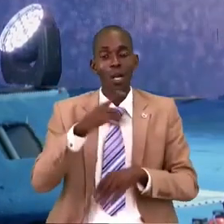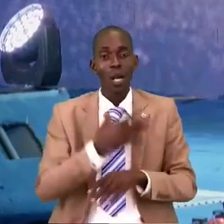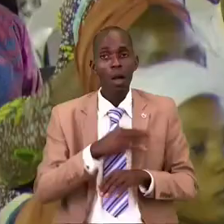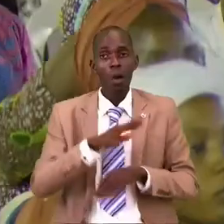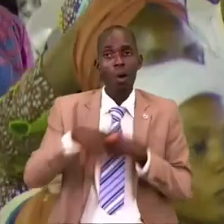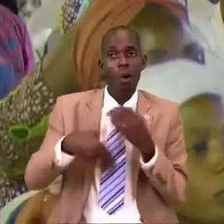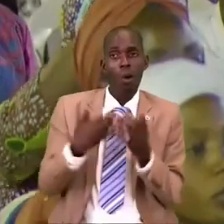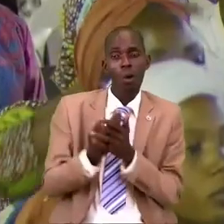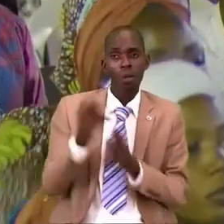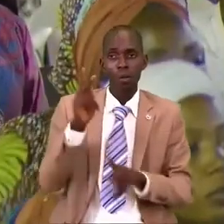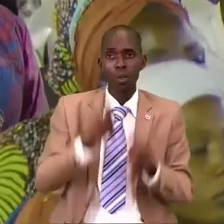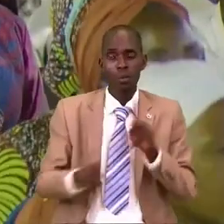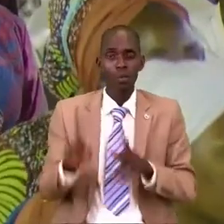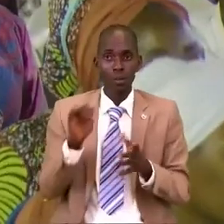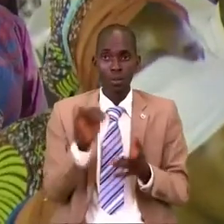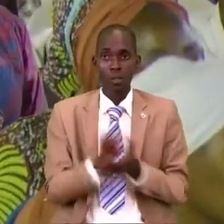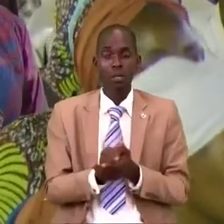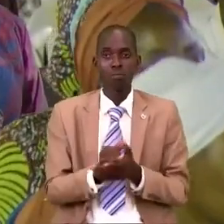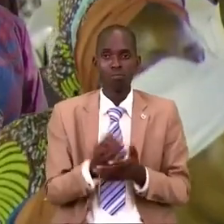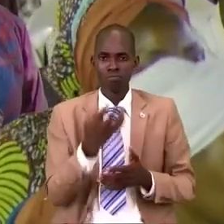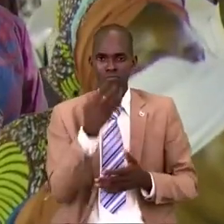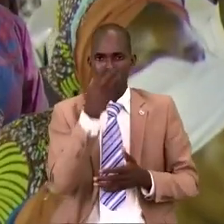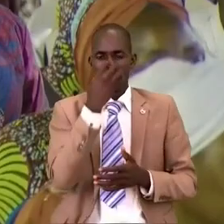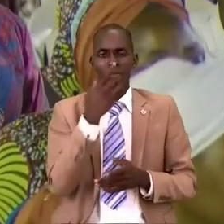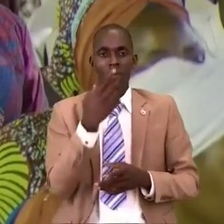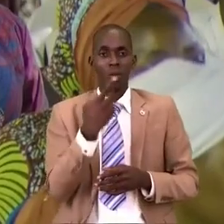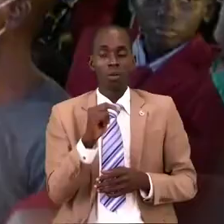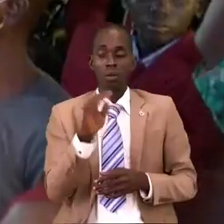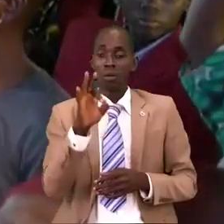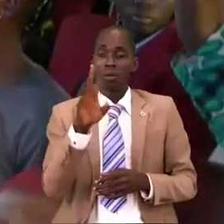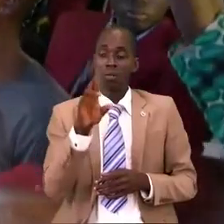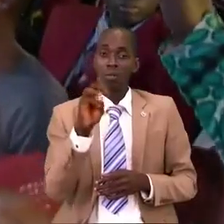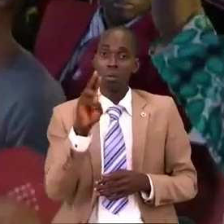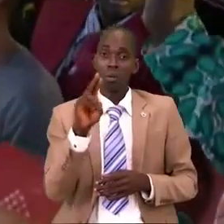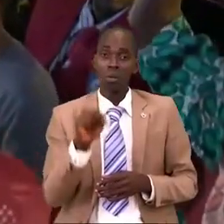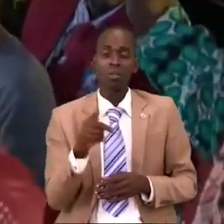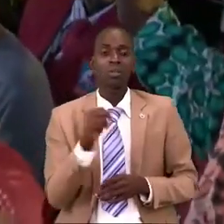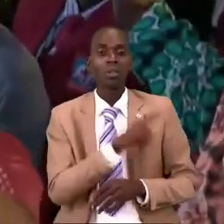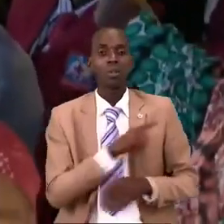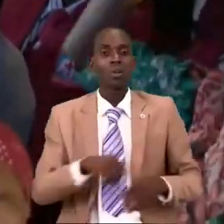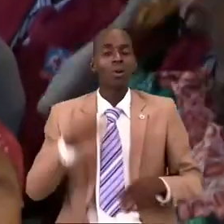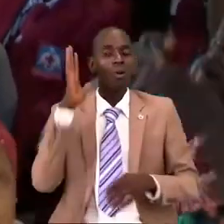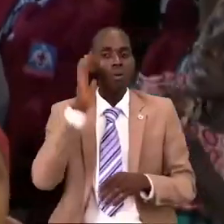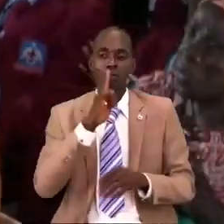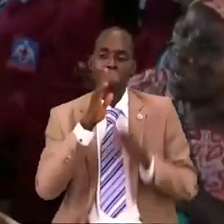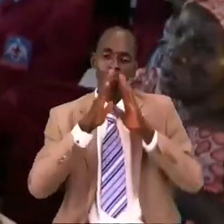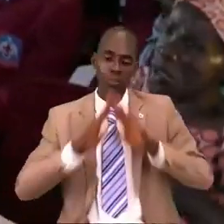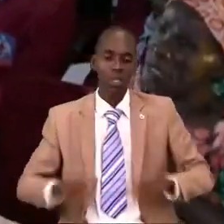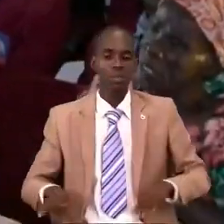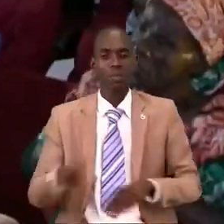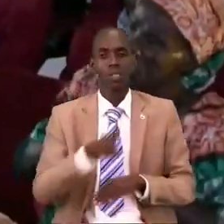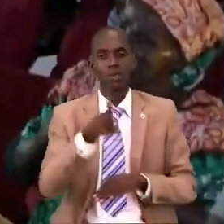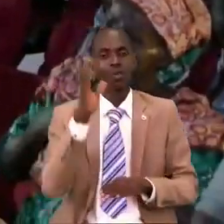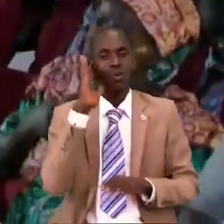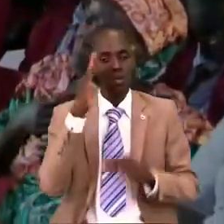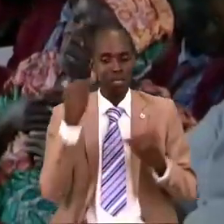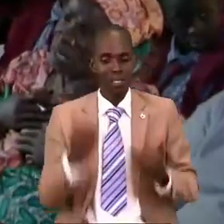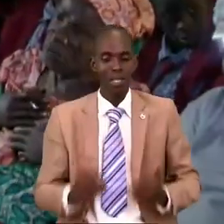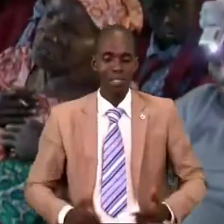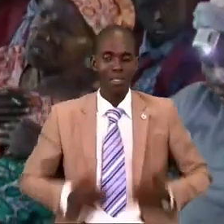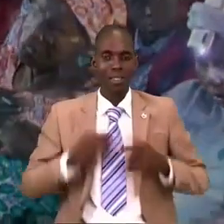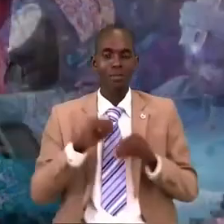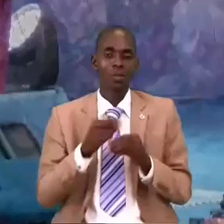holiness. I will live in holiness and righteousness before